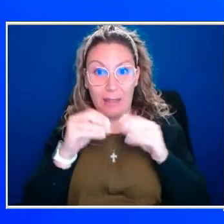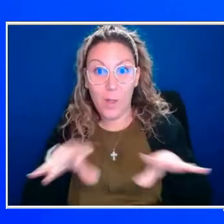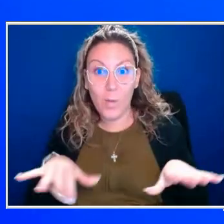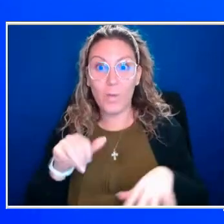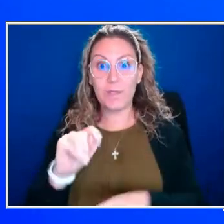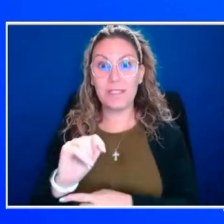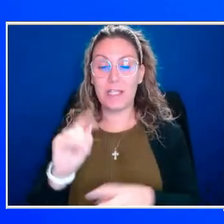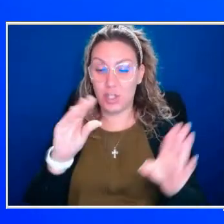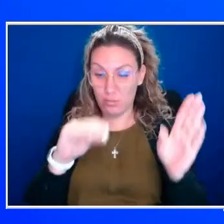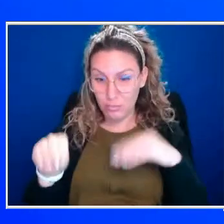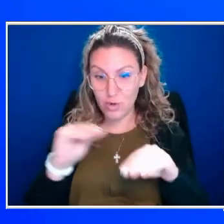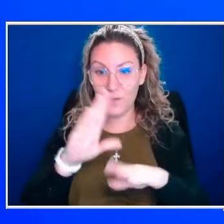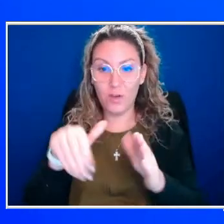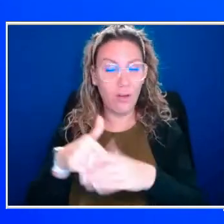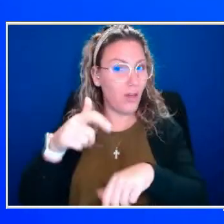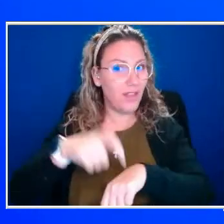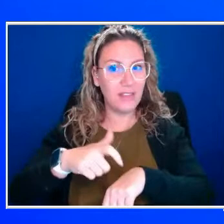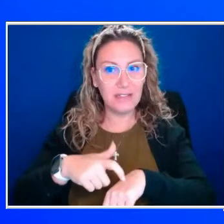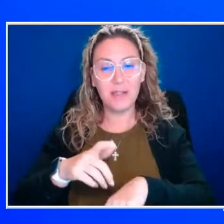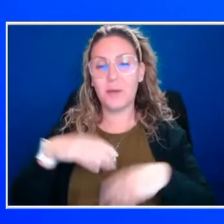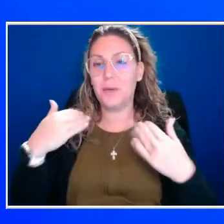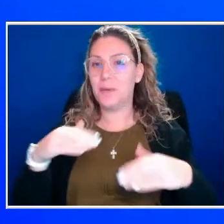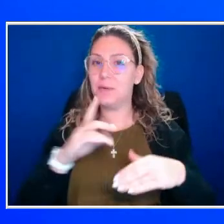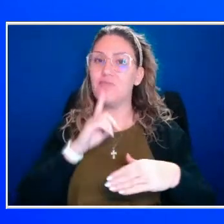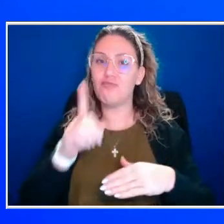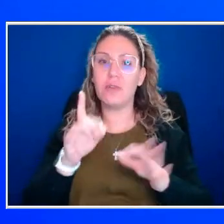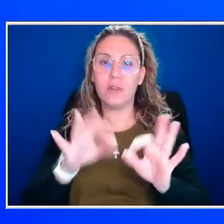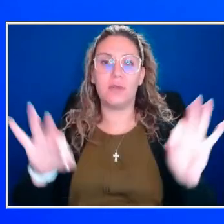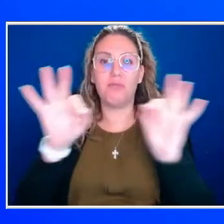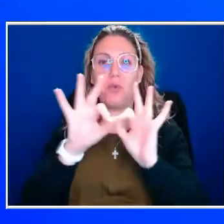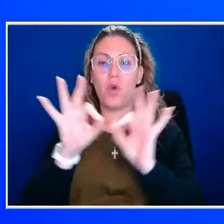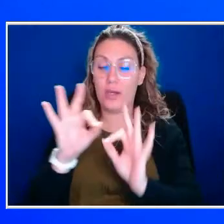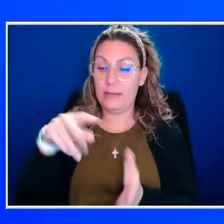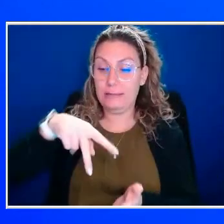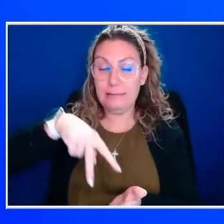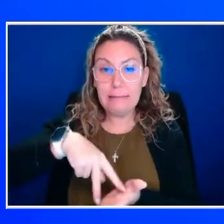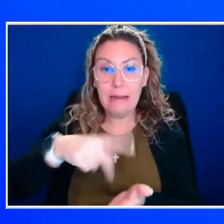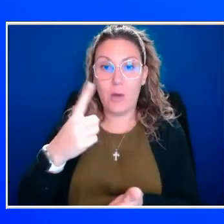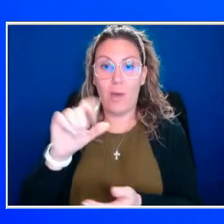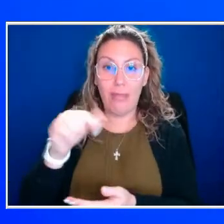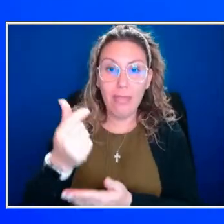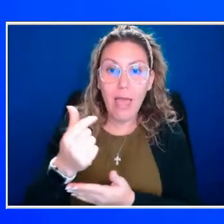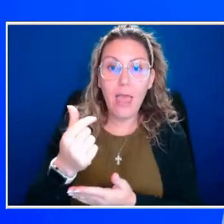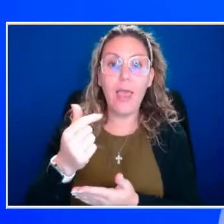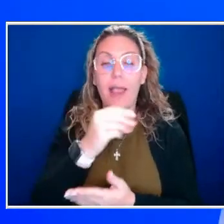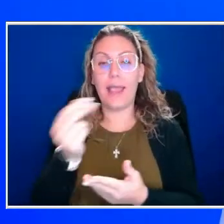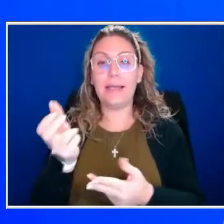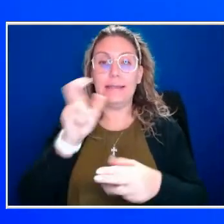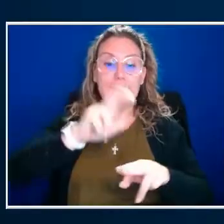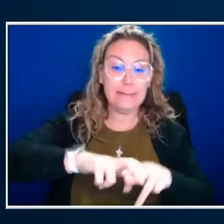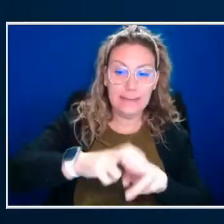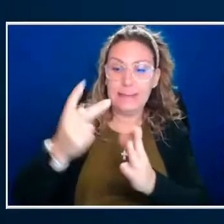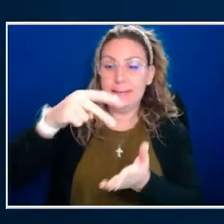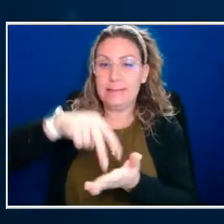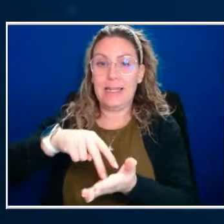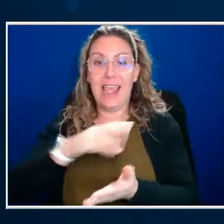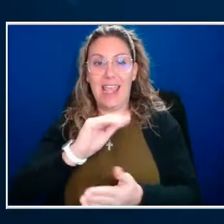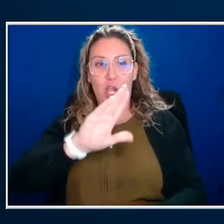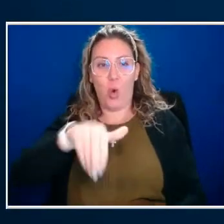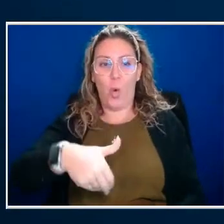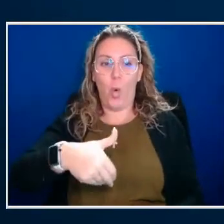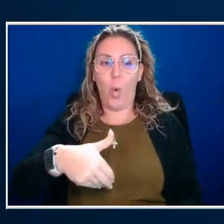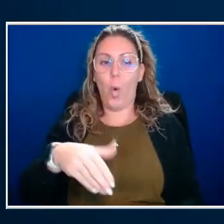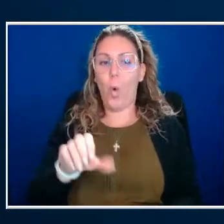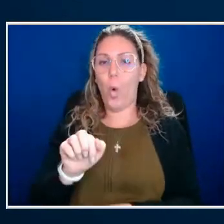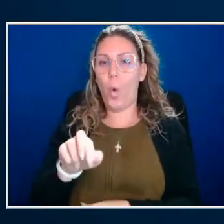all the time is going to be really important, and standing on one leg and standing and sitting and using that core muscle strength is